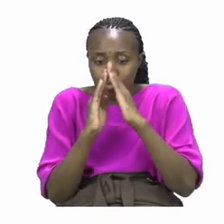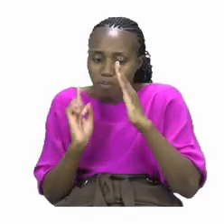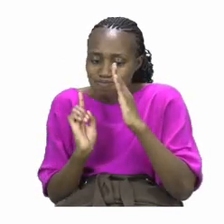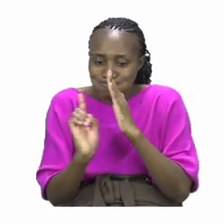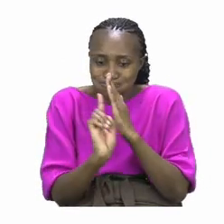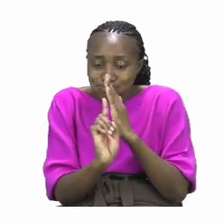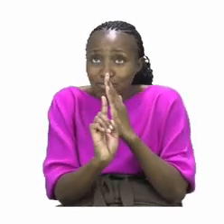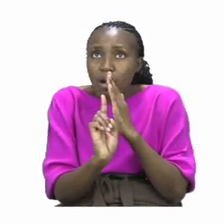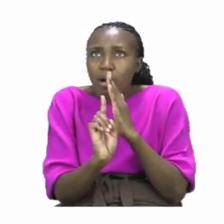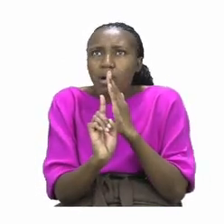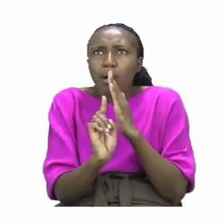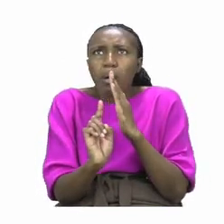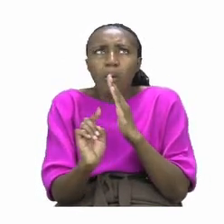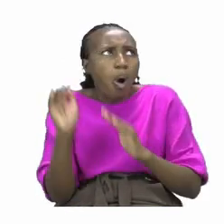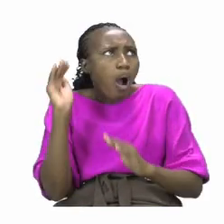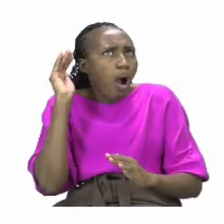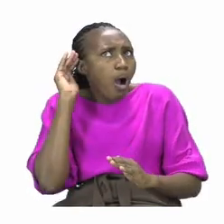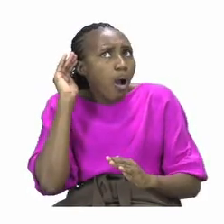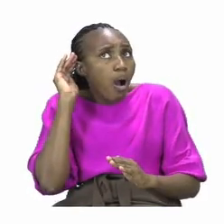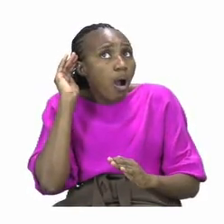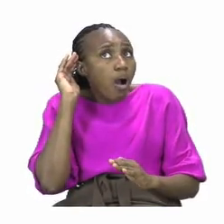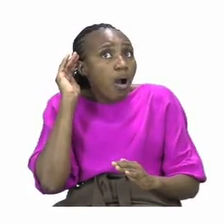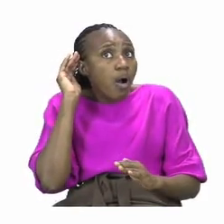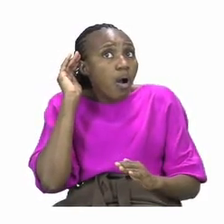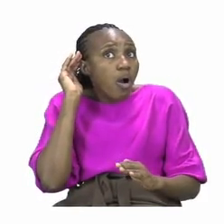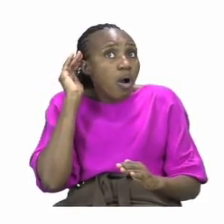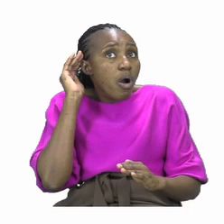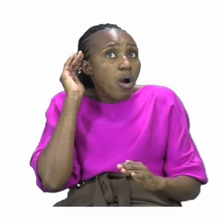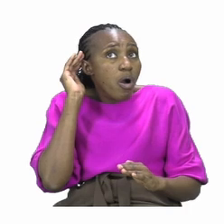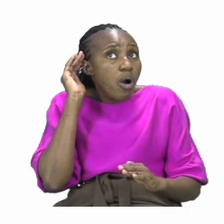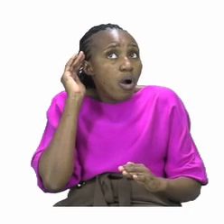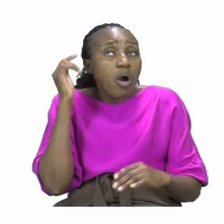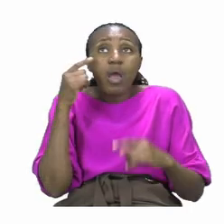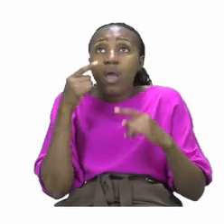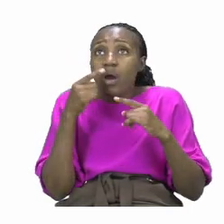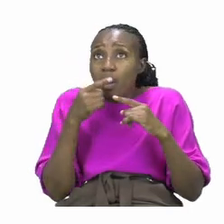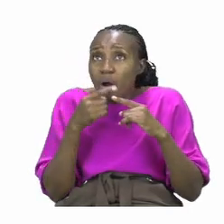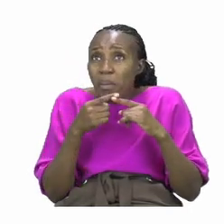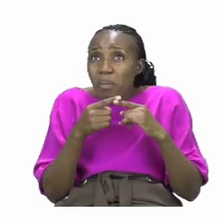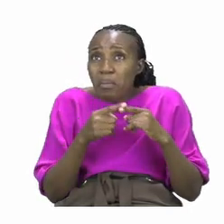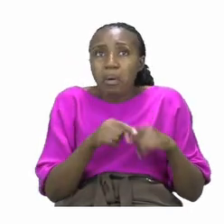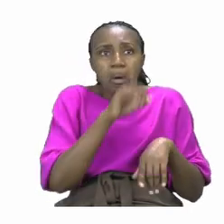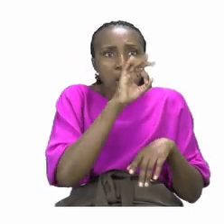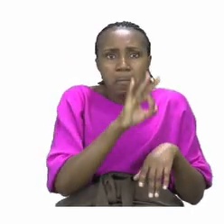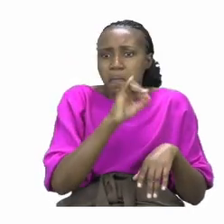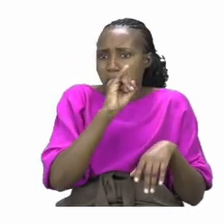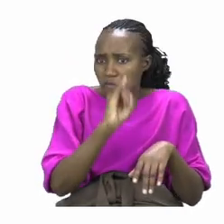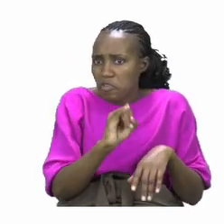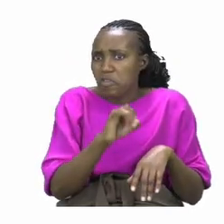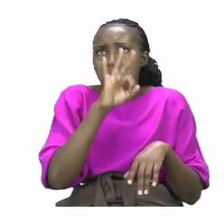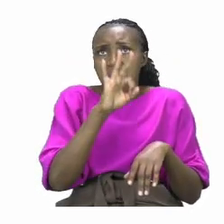Jack heard a voice saying, "Fee, fi, fo,